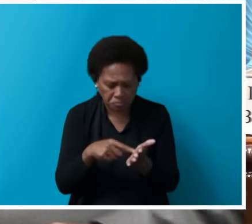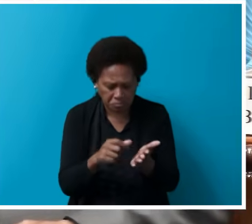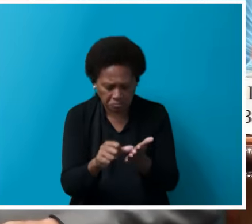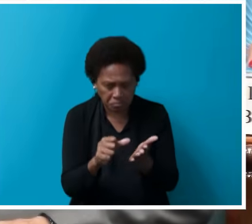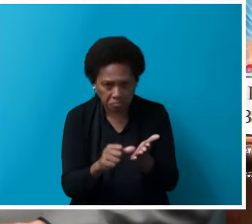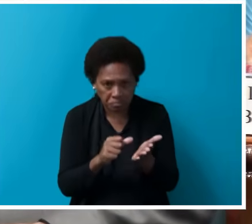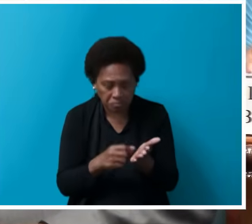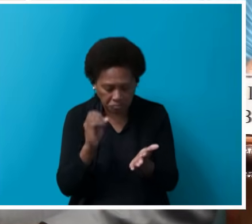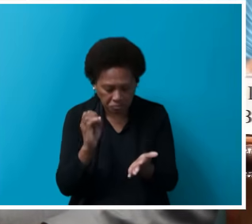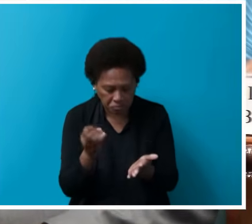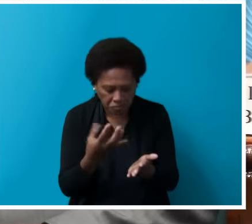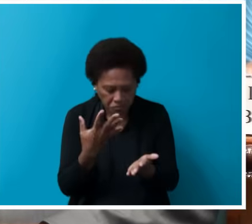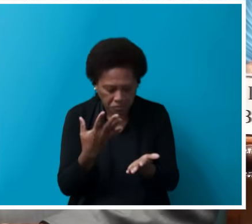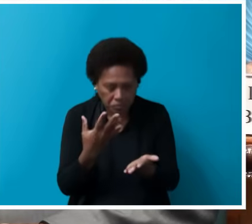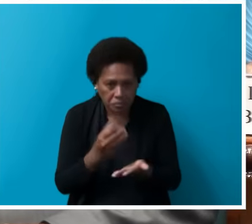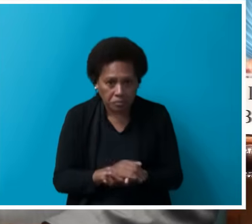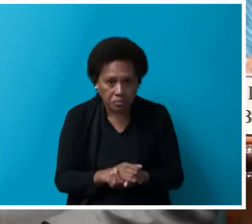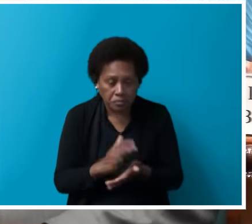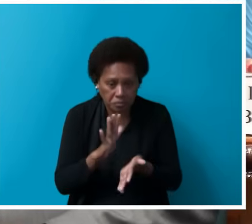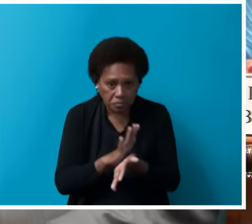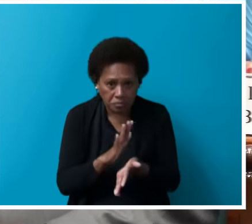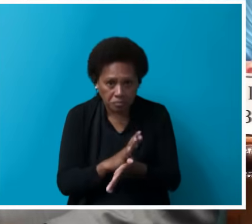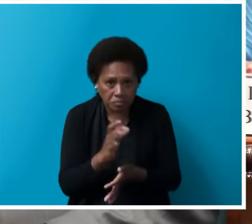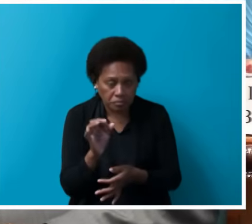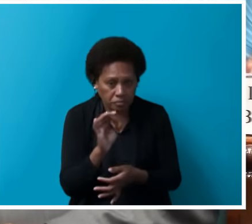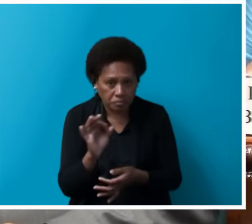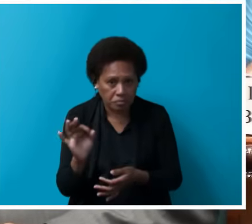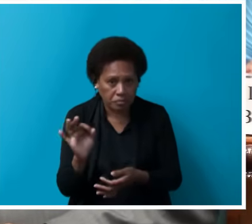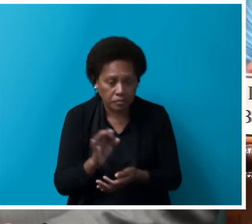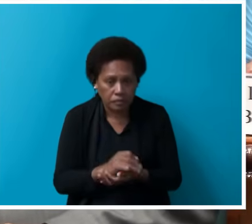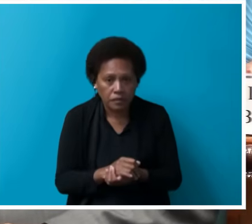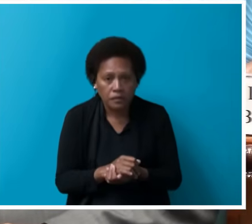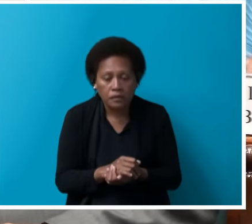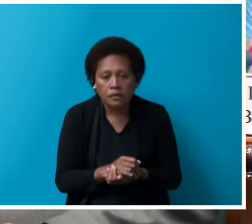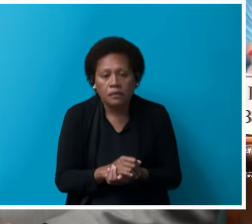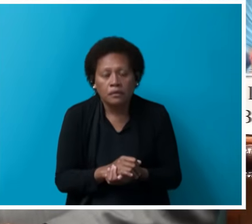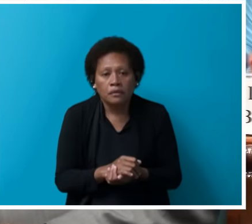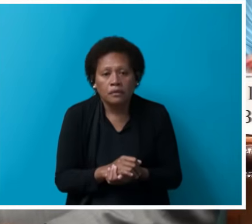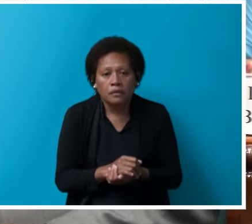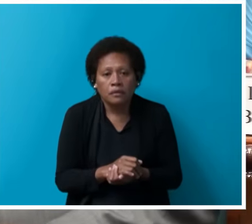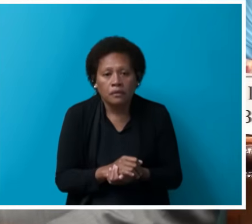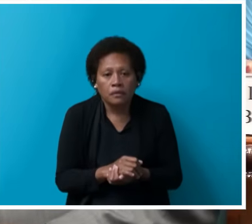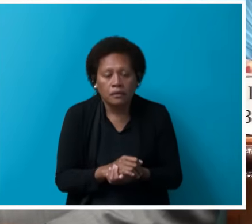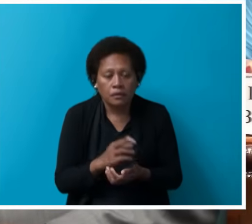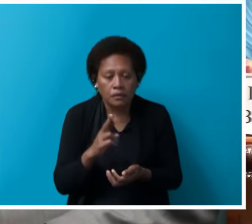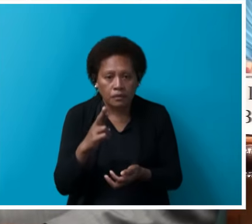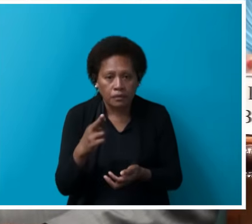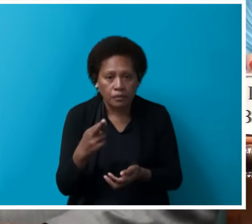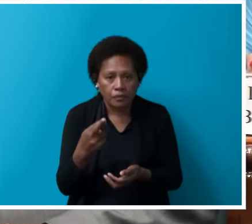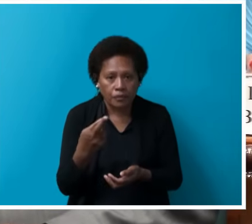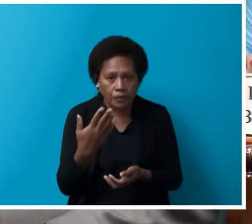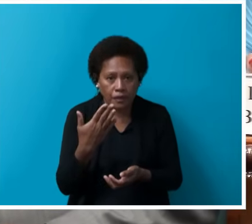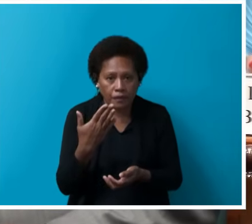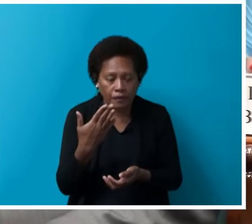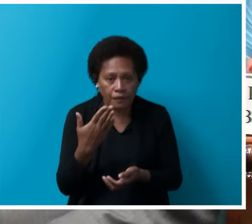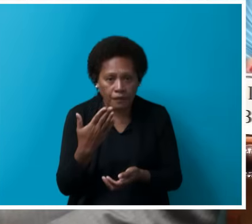policy decisions. And had we not implemented tax reductions, as I said earlier, total revenue would have increased